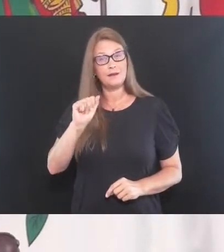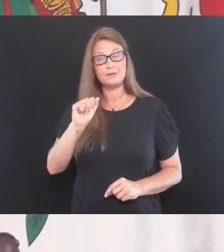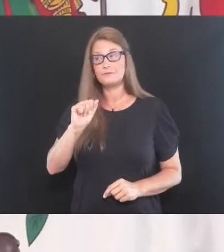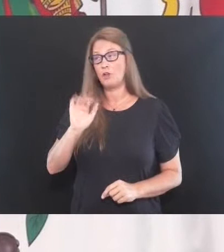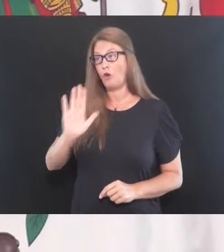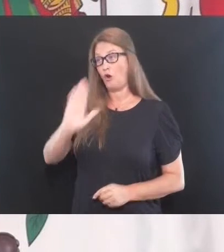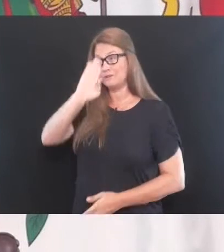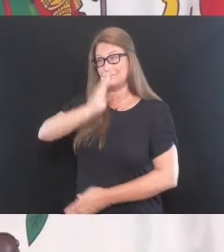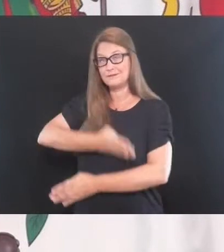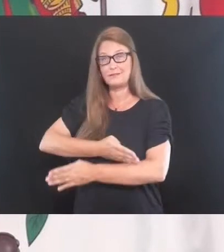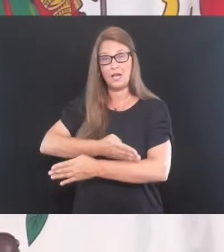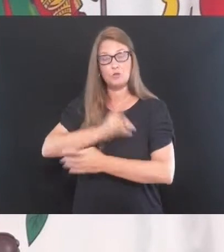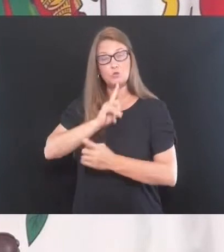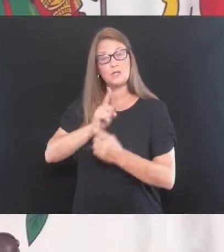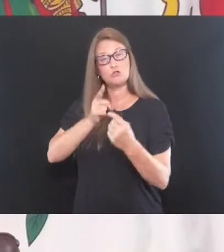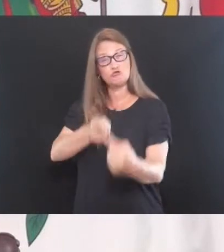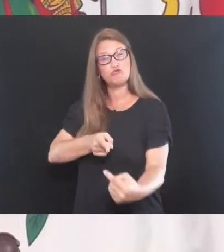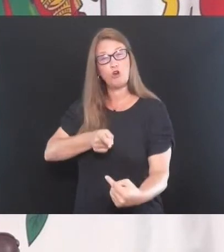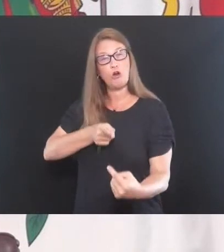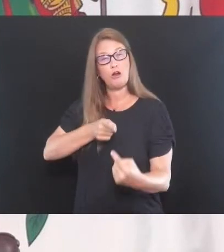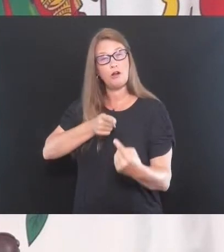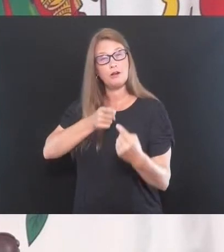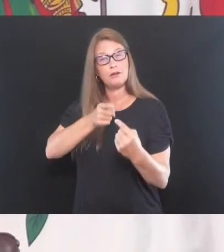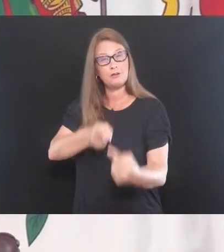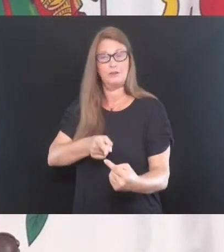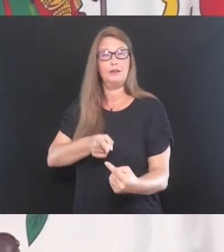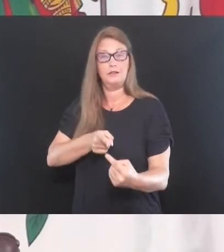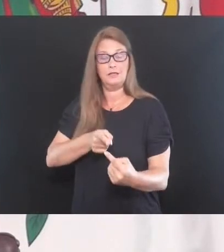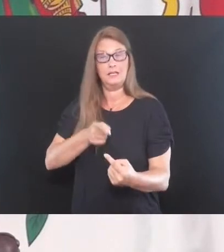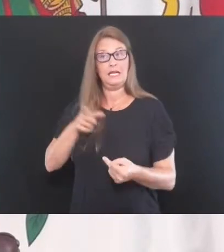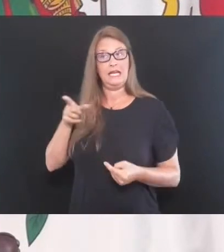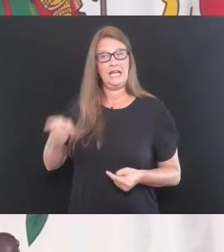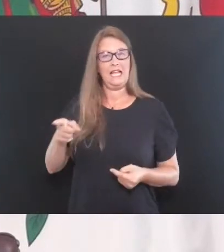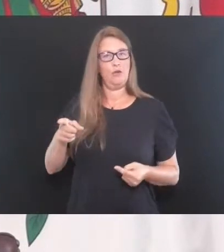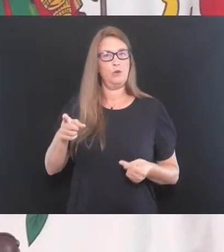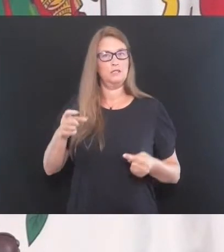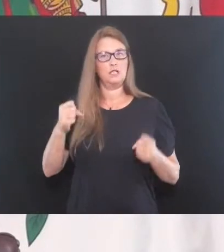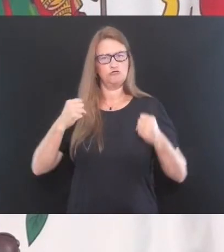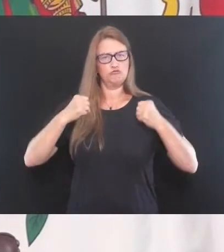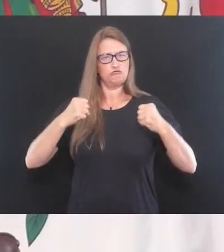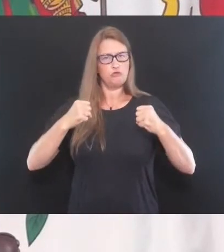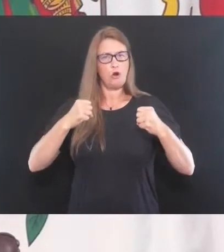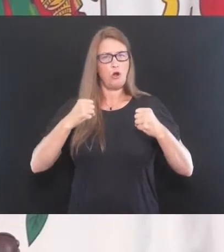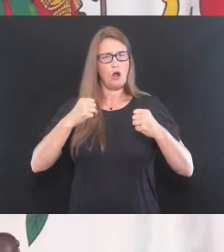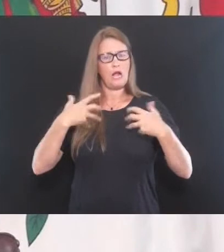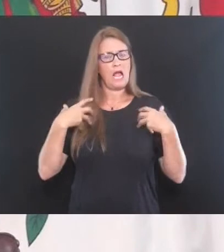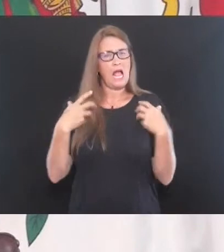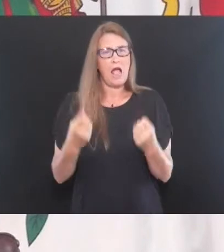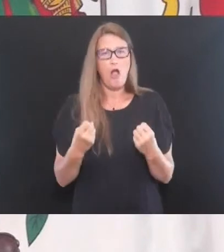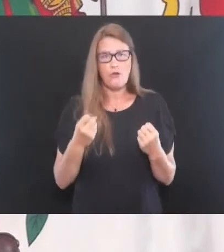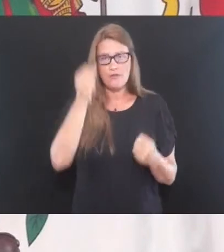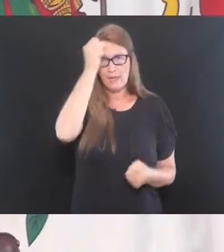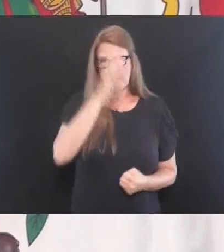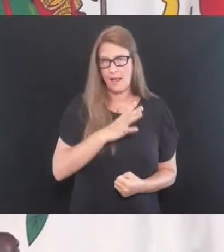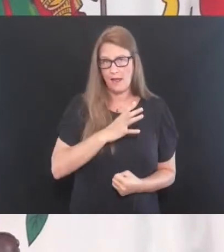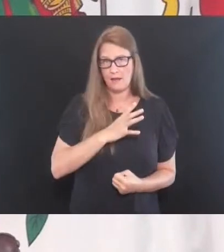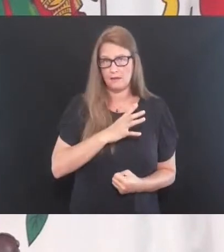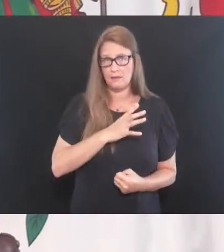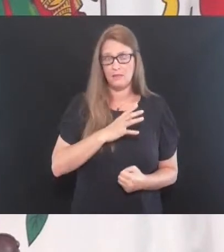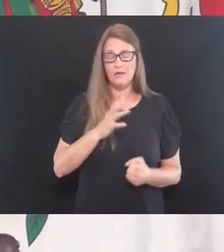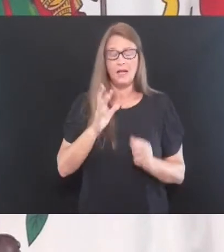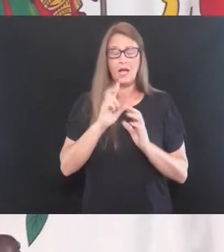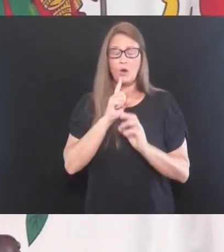hard time, and about her son that was just a mountain of a man. And I'm sure and I hope and pray in every